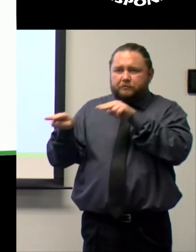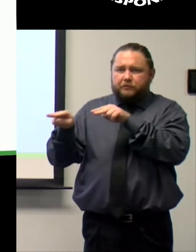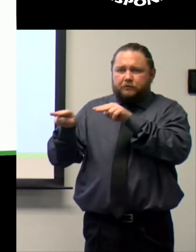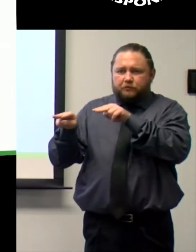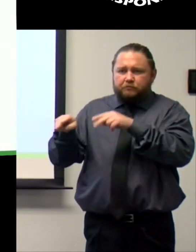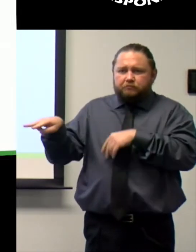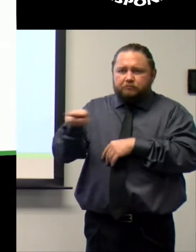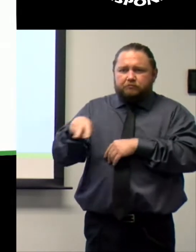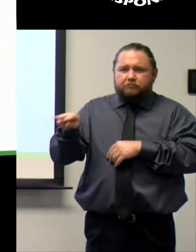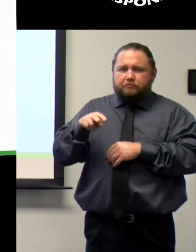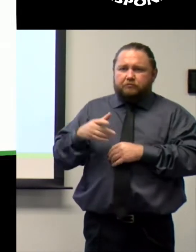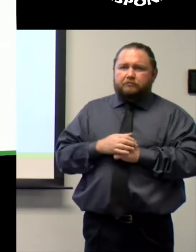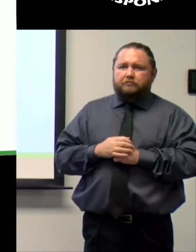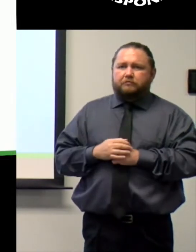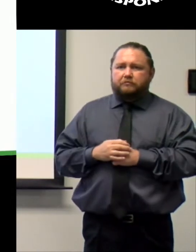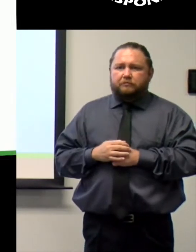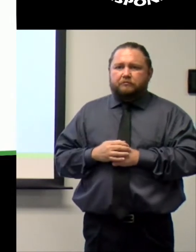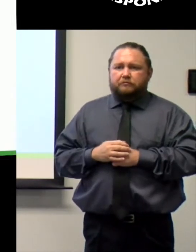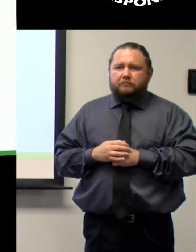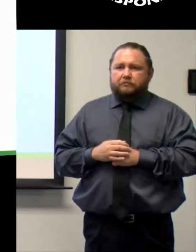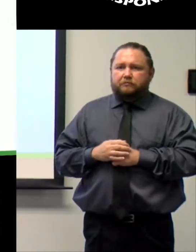about a couple of minutes ago.